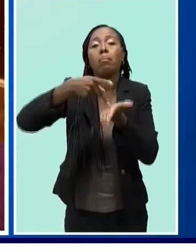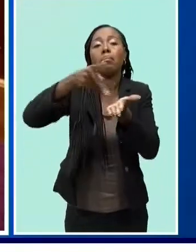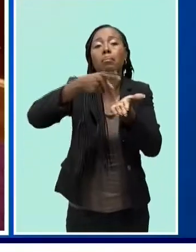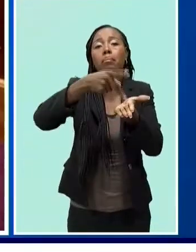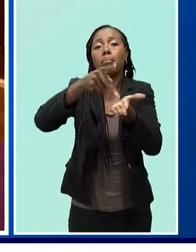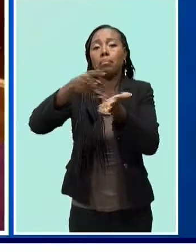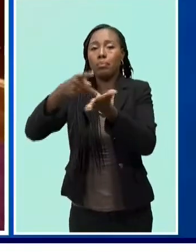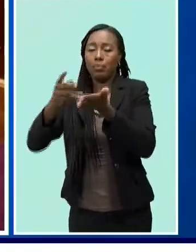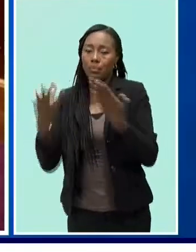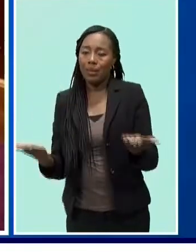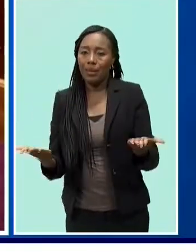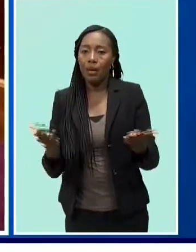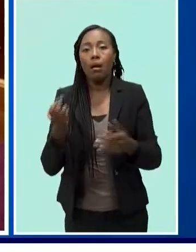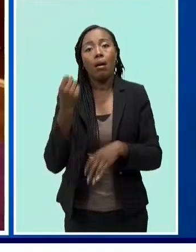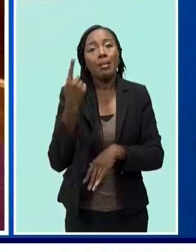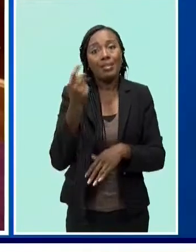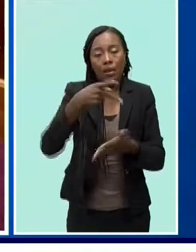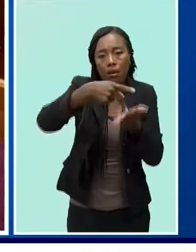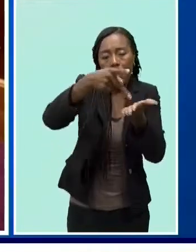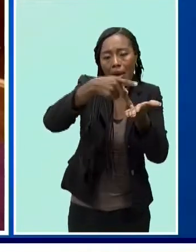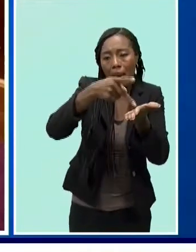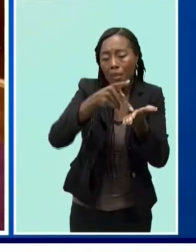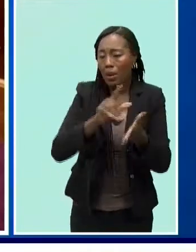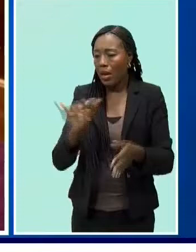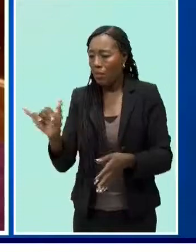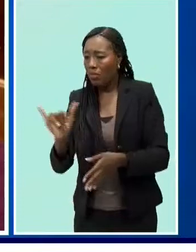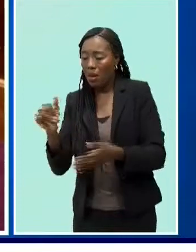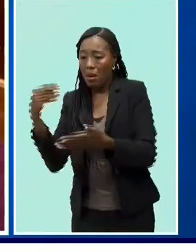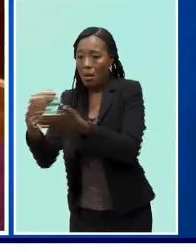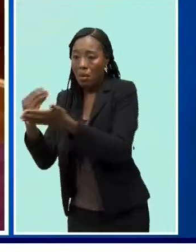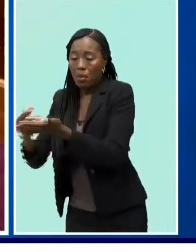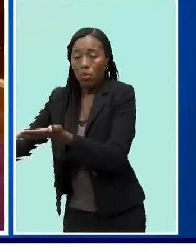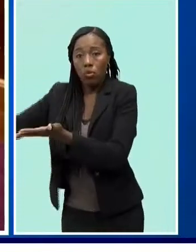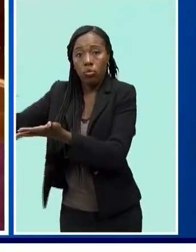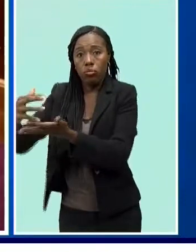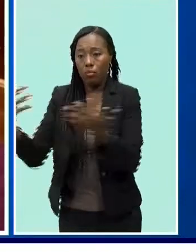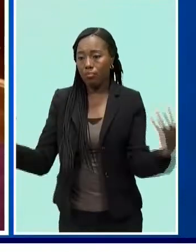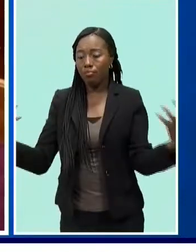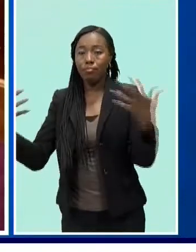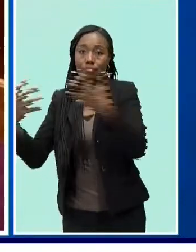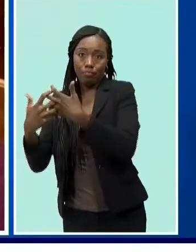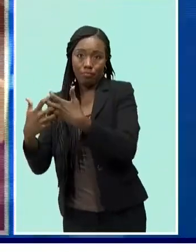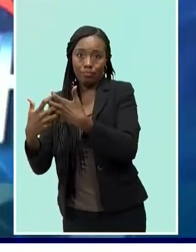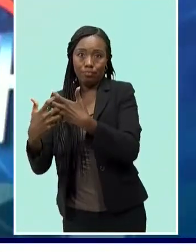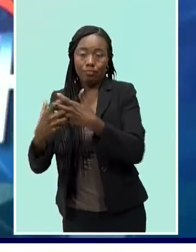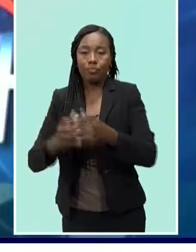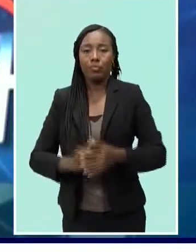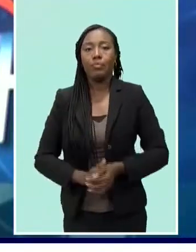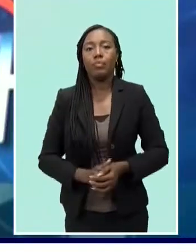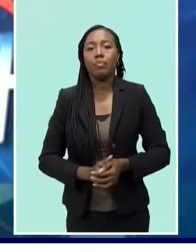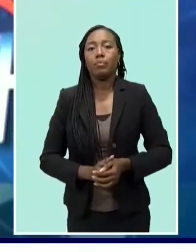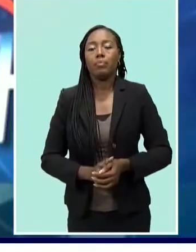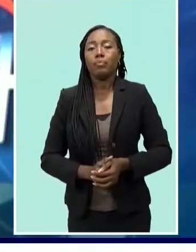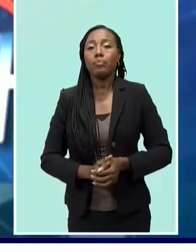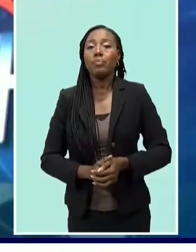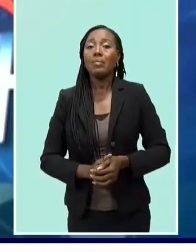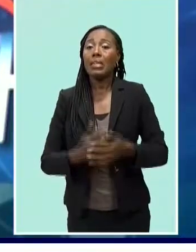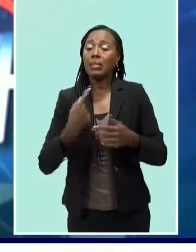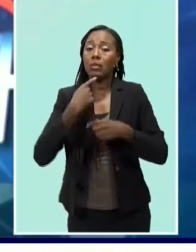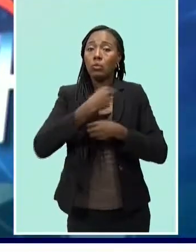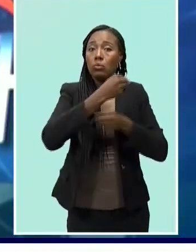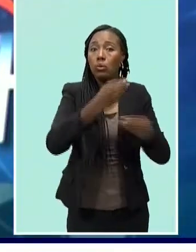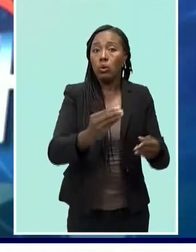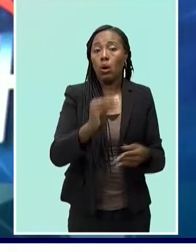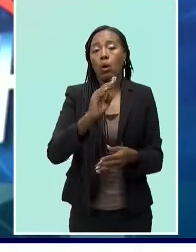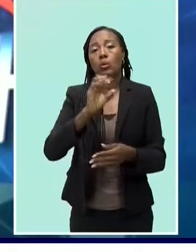scaled to be commensurate with the revenue of the data controller or the data processor. And in response, Sean Bell,